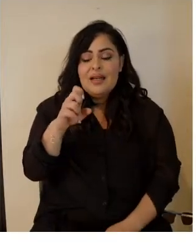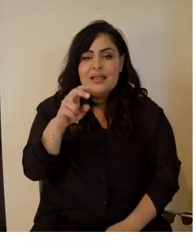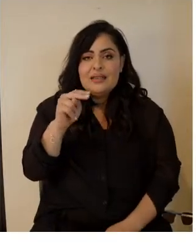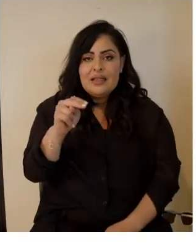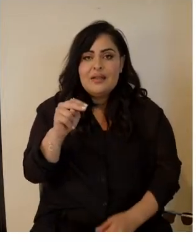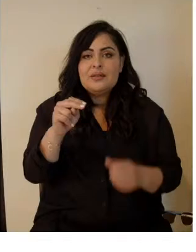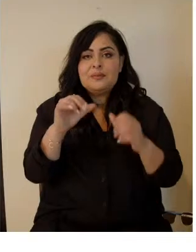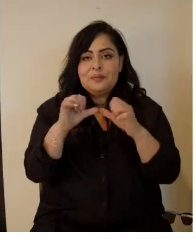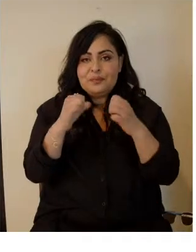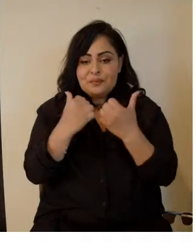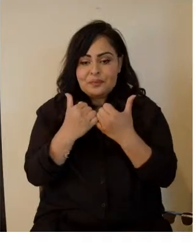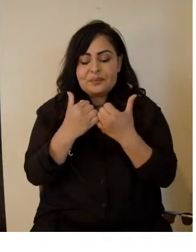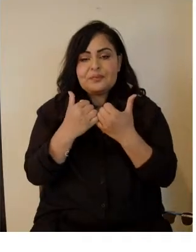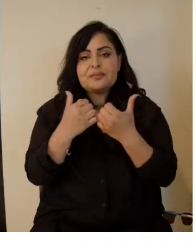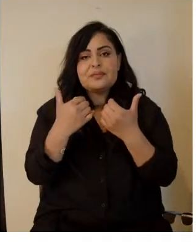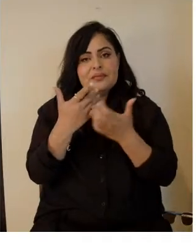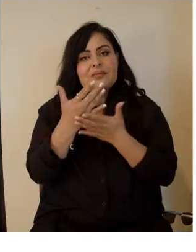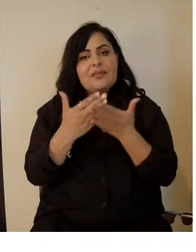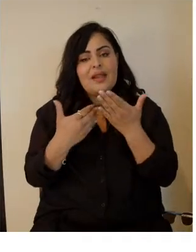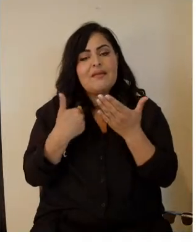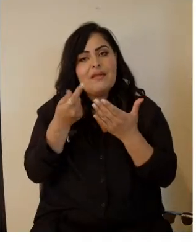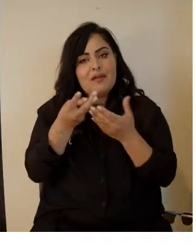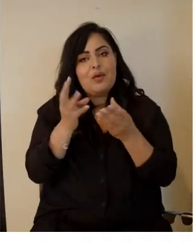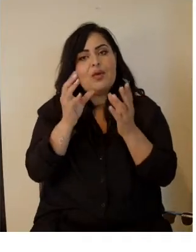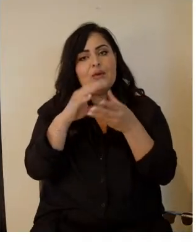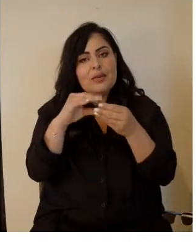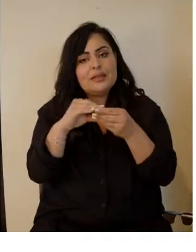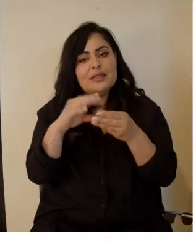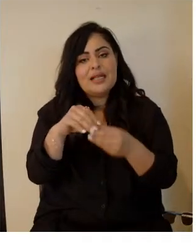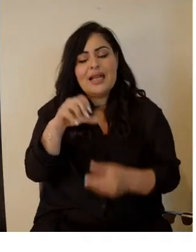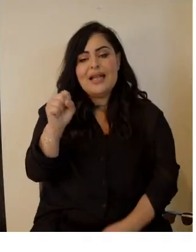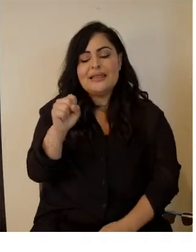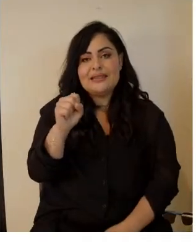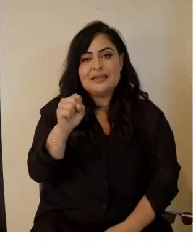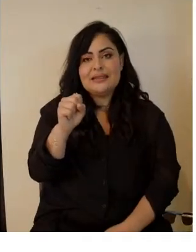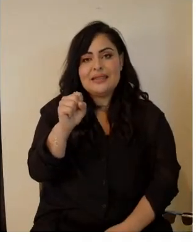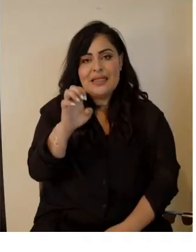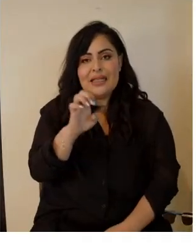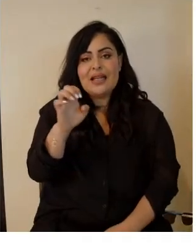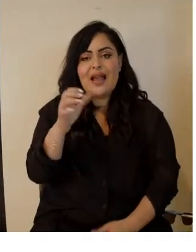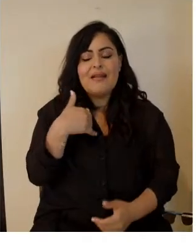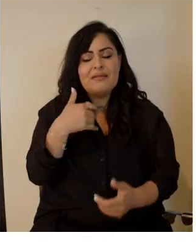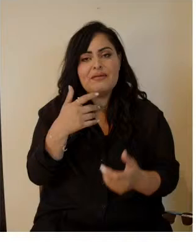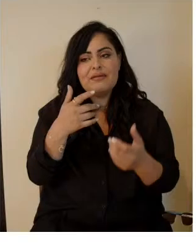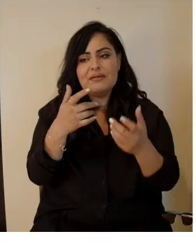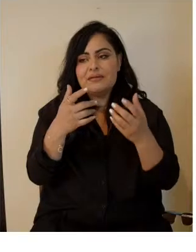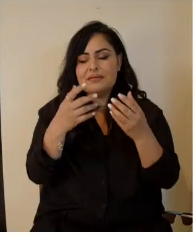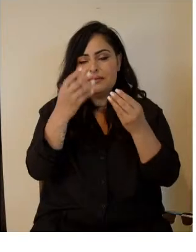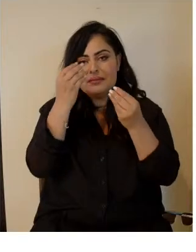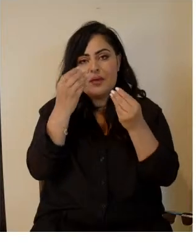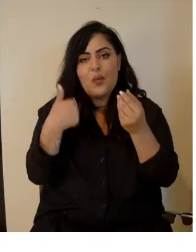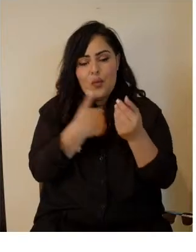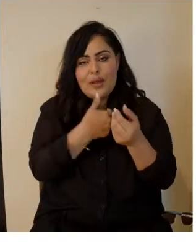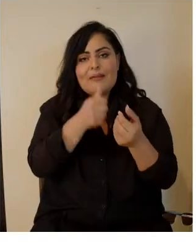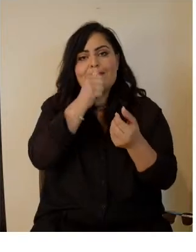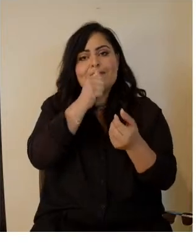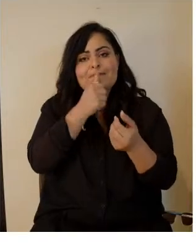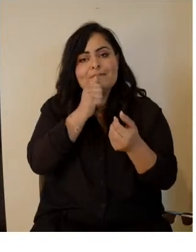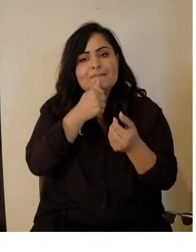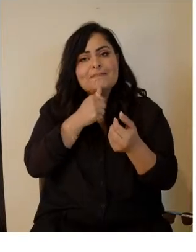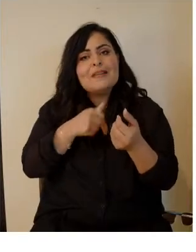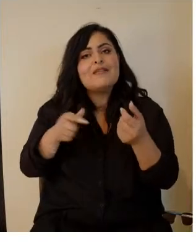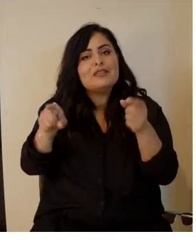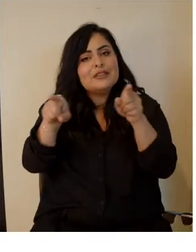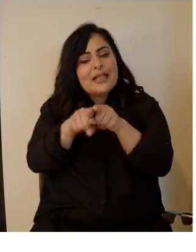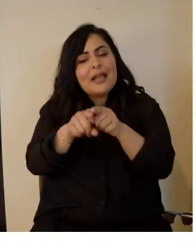few days. Though all of us at SCE, we've been living these tragic events alongside our communities. We